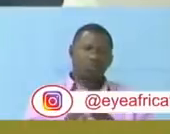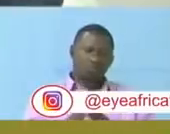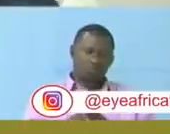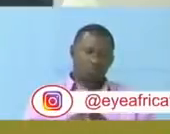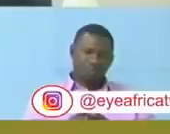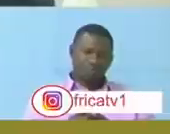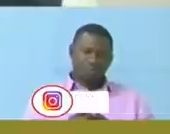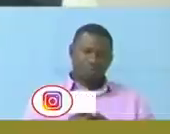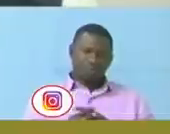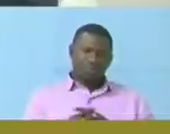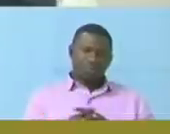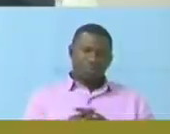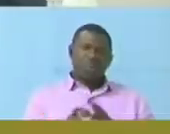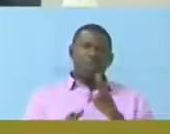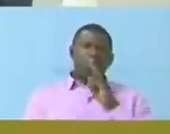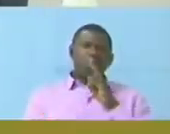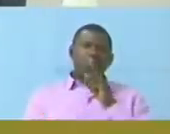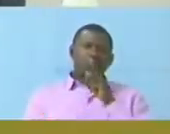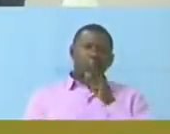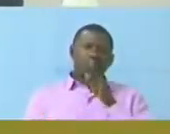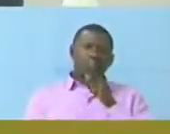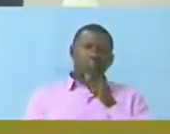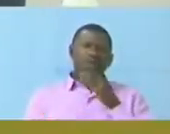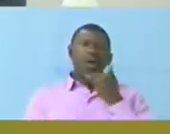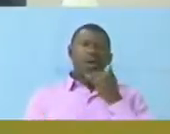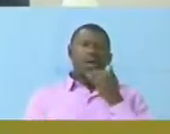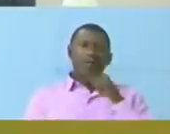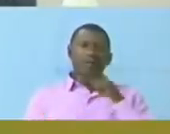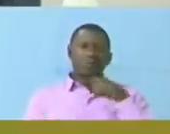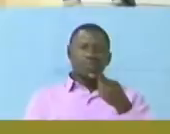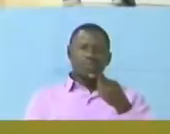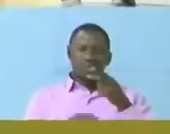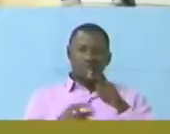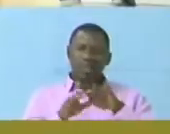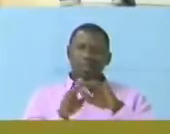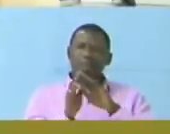who did you ask for the diary for